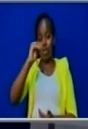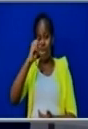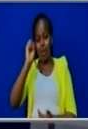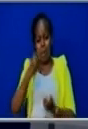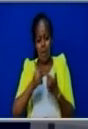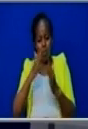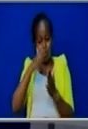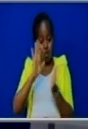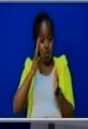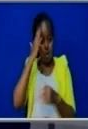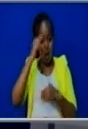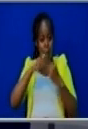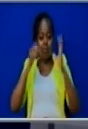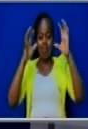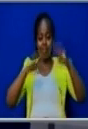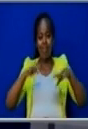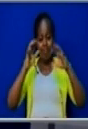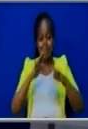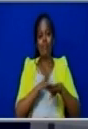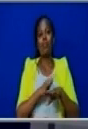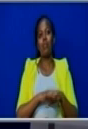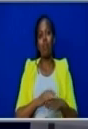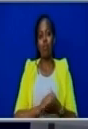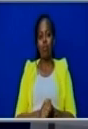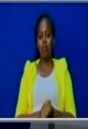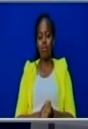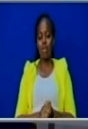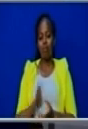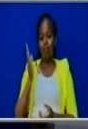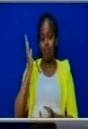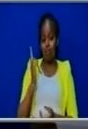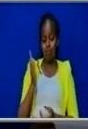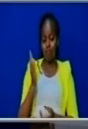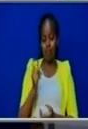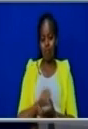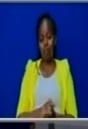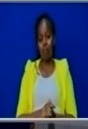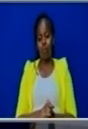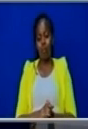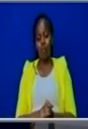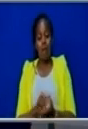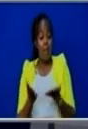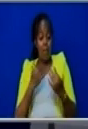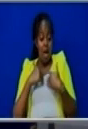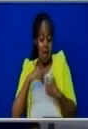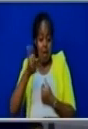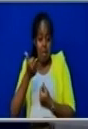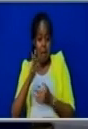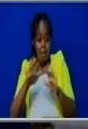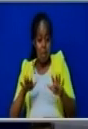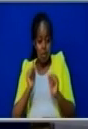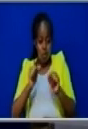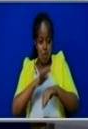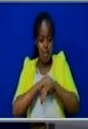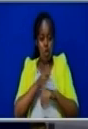they know about what? The rain. The rain. Good. Okay. So those are the main sources of water. The main There source. could be other sources, Okay. but